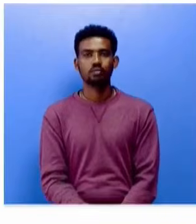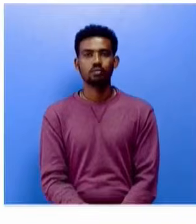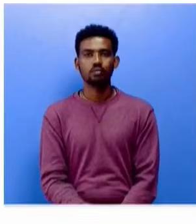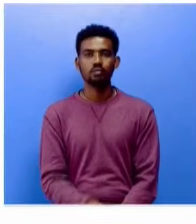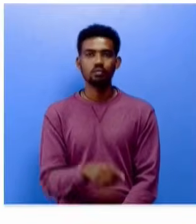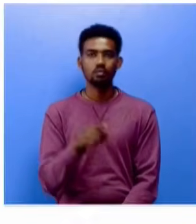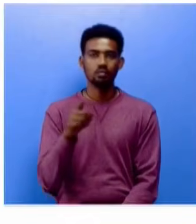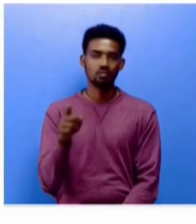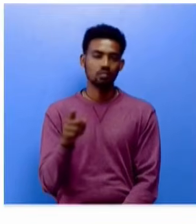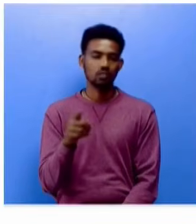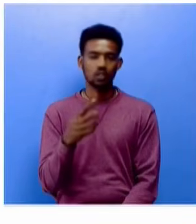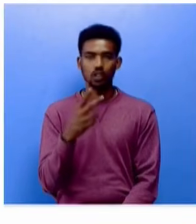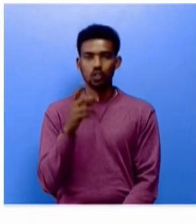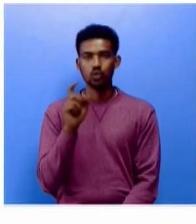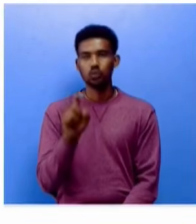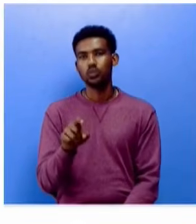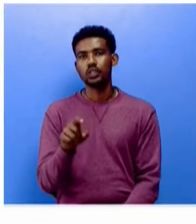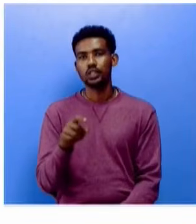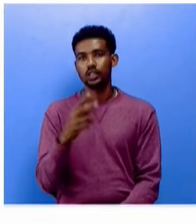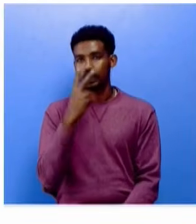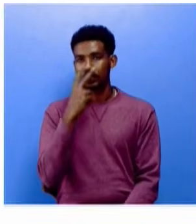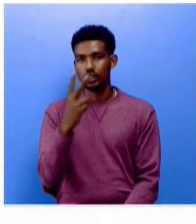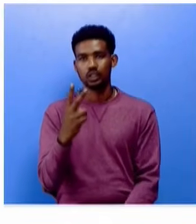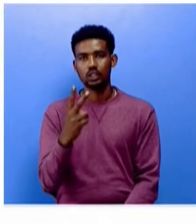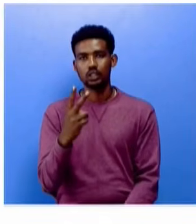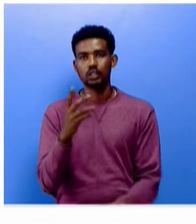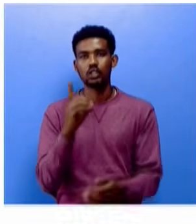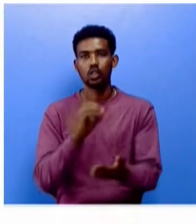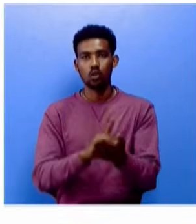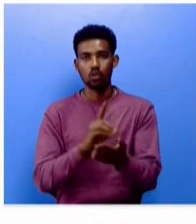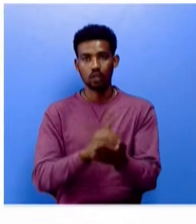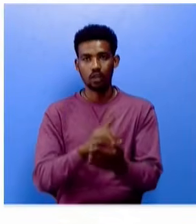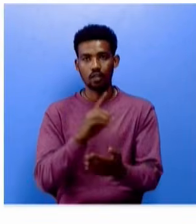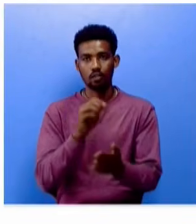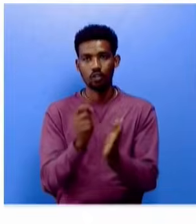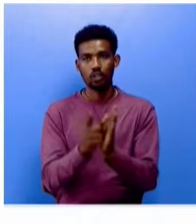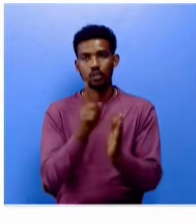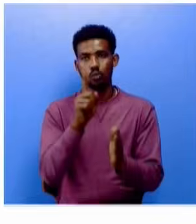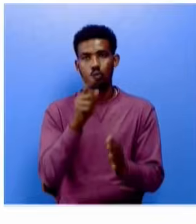You should see the doctor. For example, if someone says,